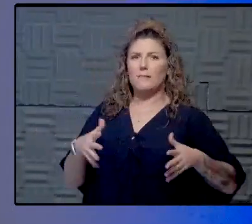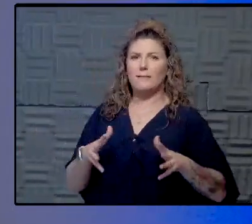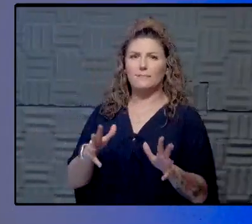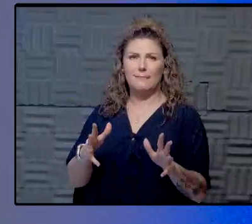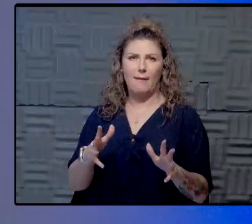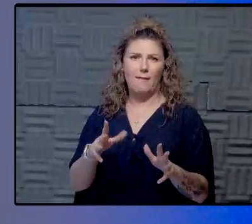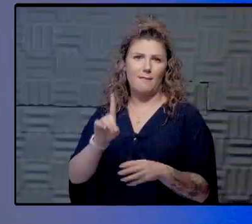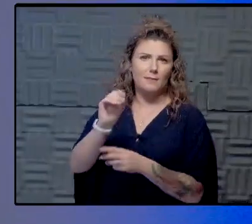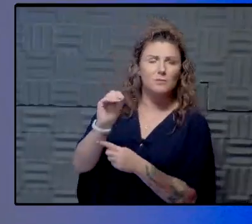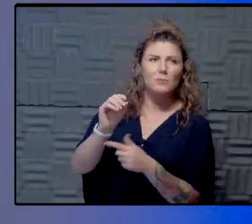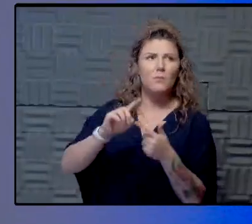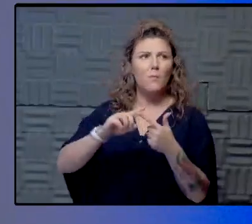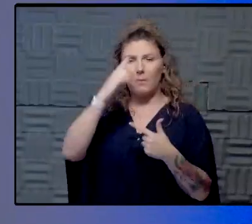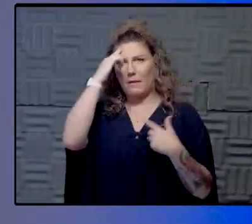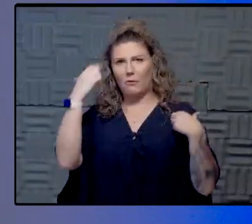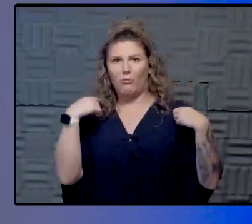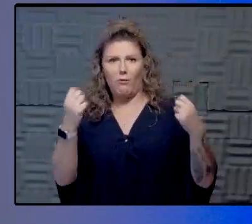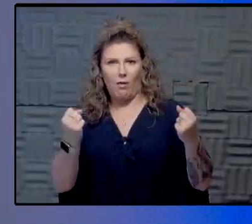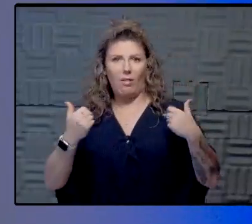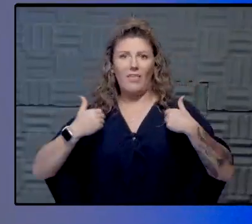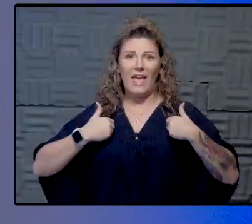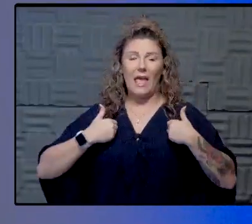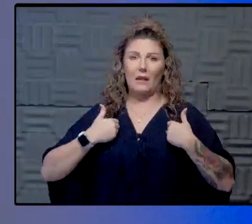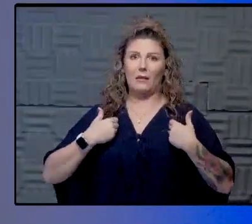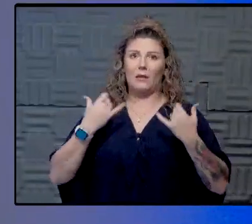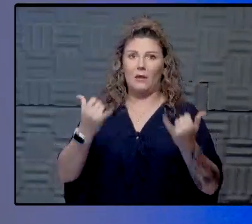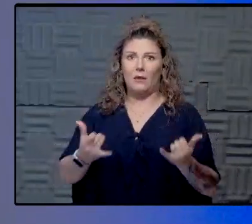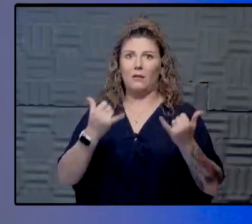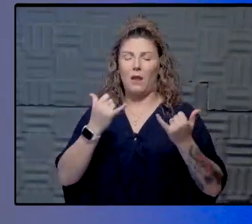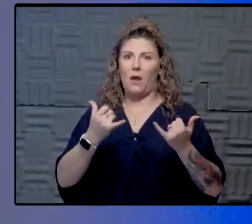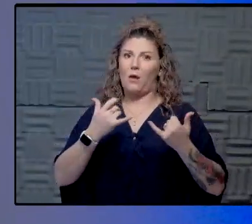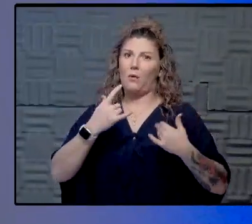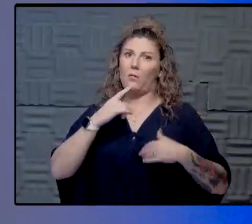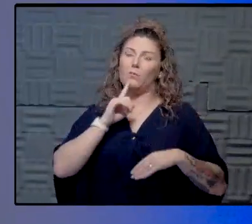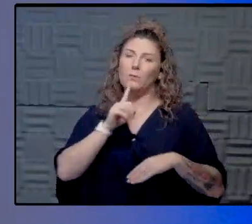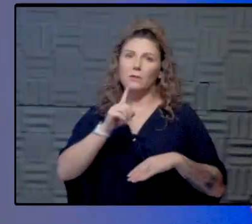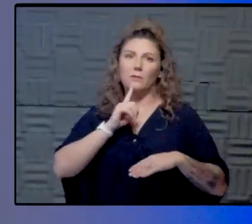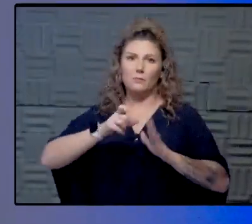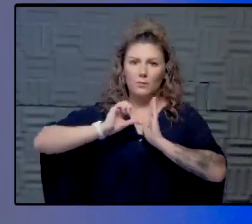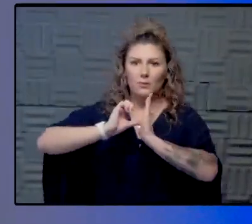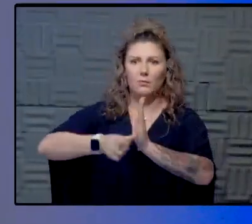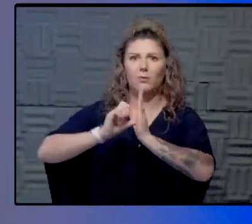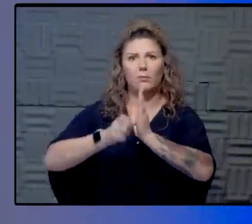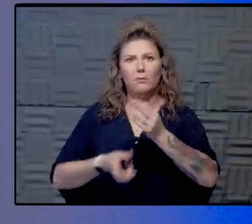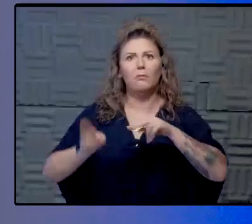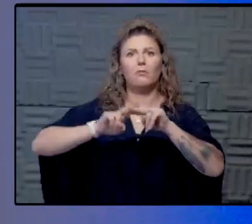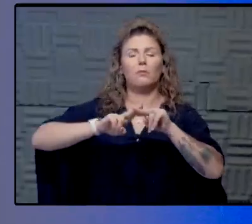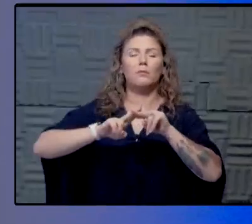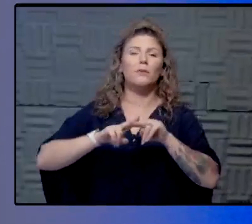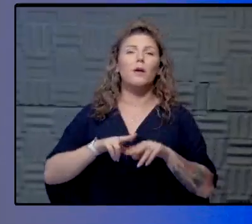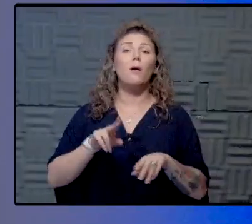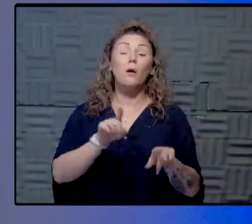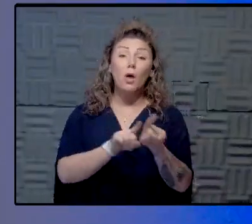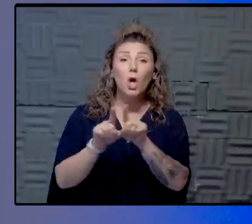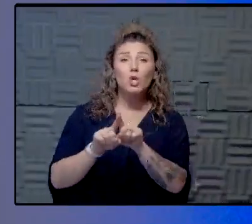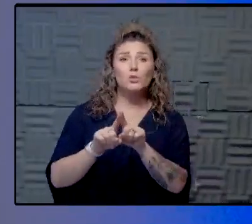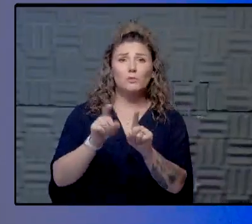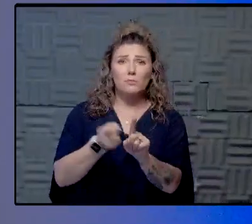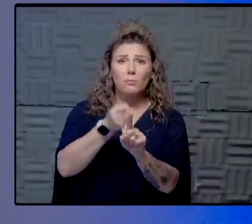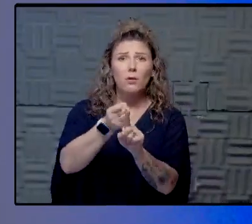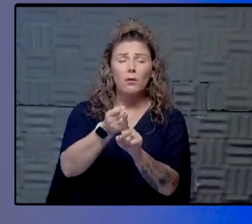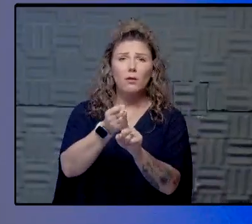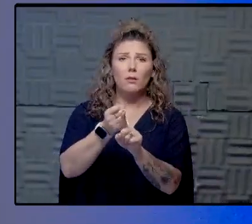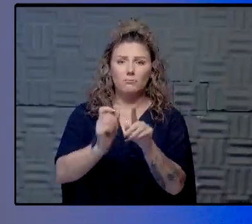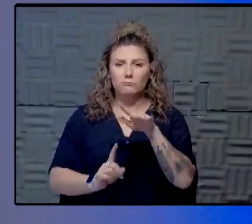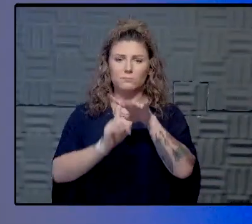health conditions that seem to have been exacerbated by all of this. But we've also seen just the emergence of some of it in kids